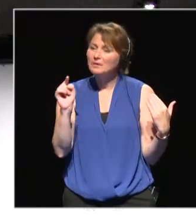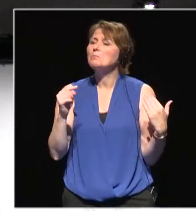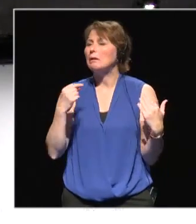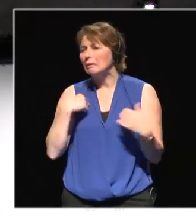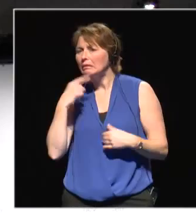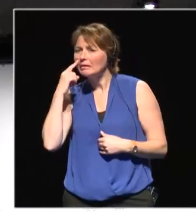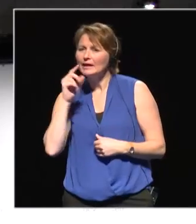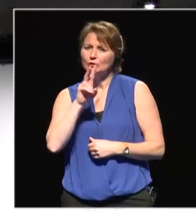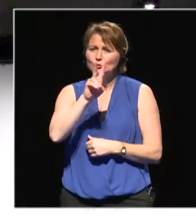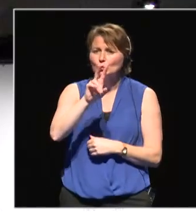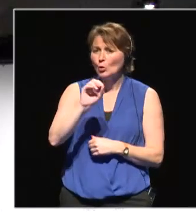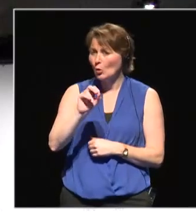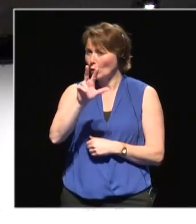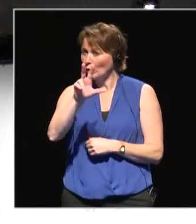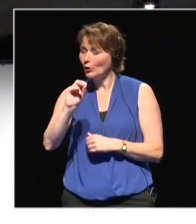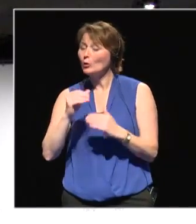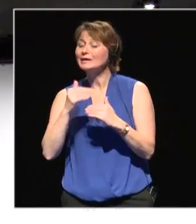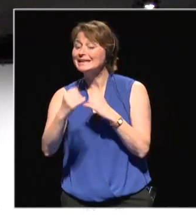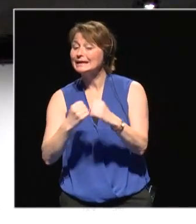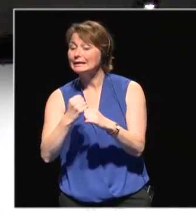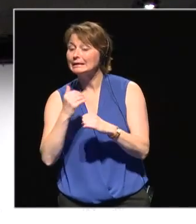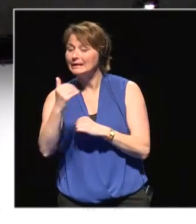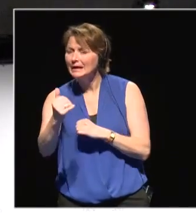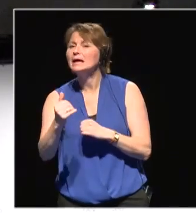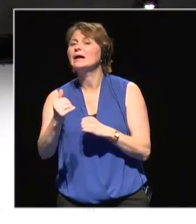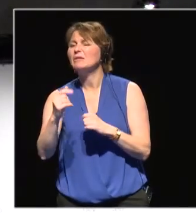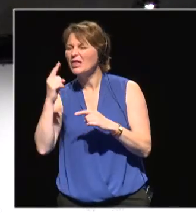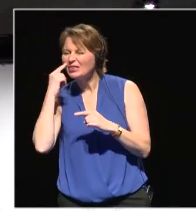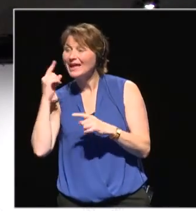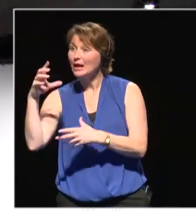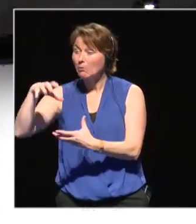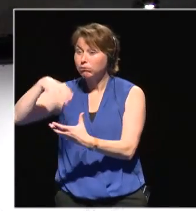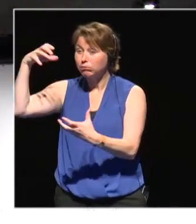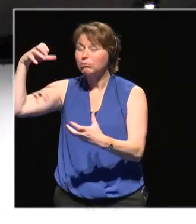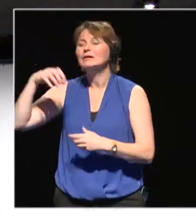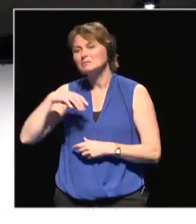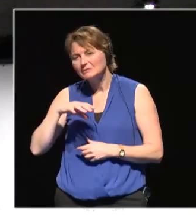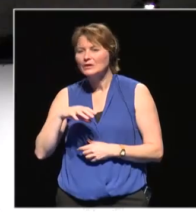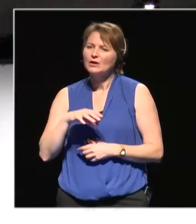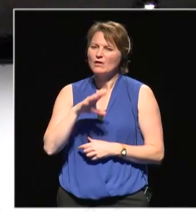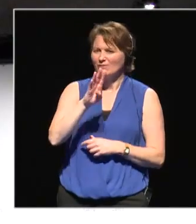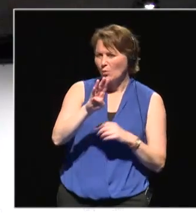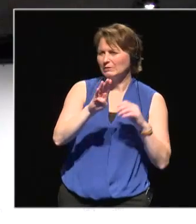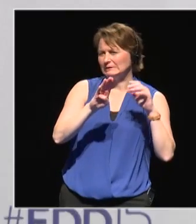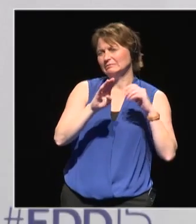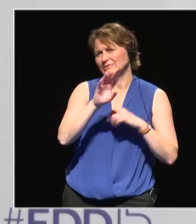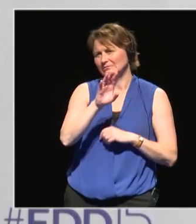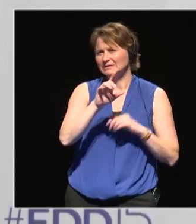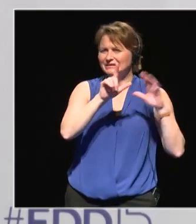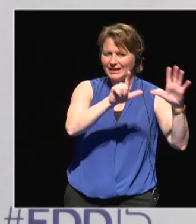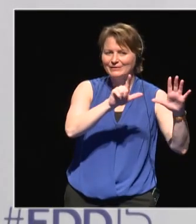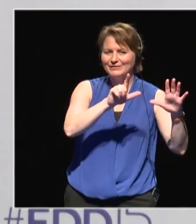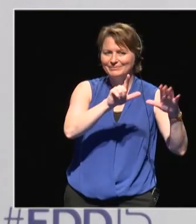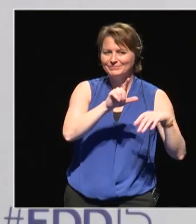in 2030 to be of the order of 57 gigatons. The science tells us that